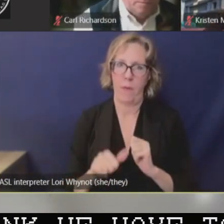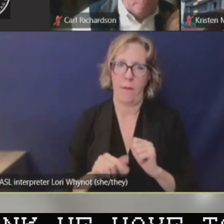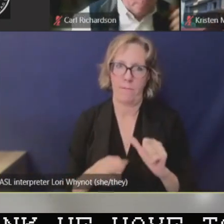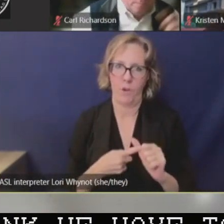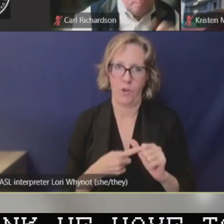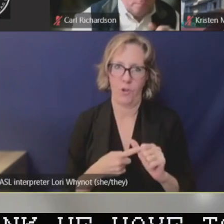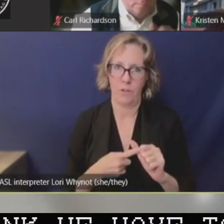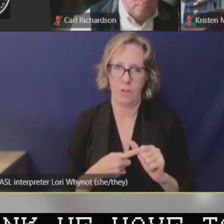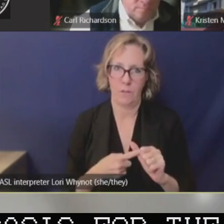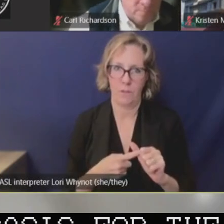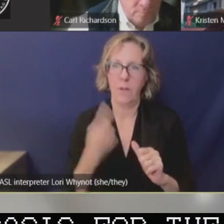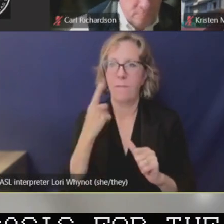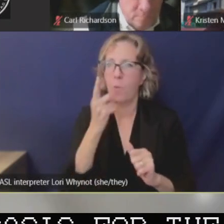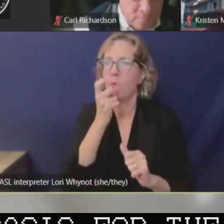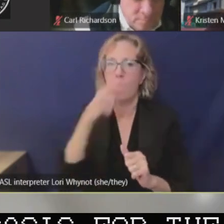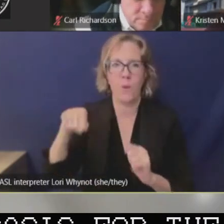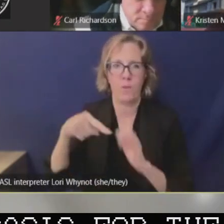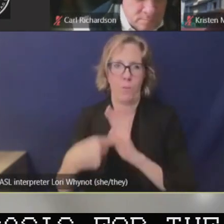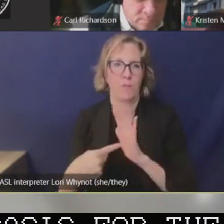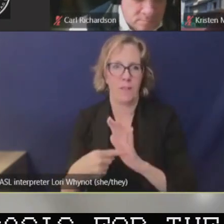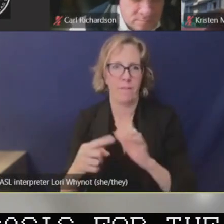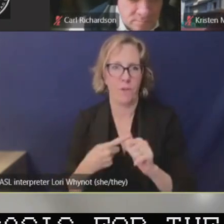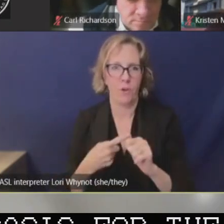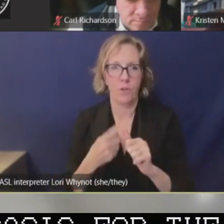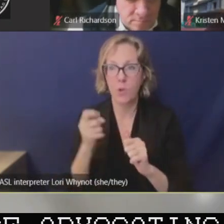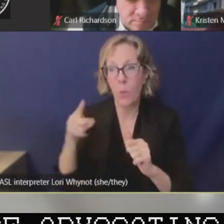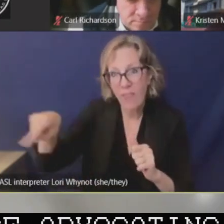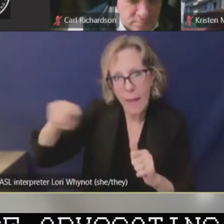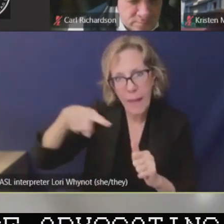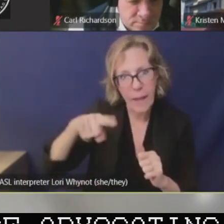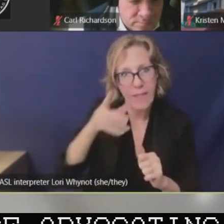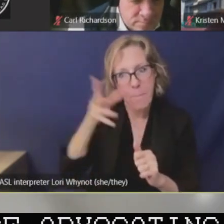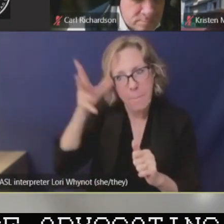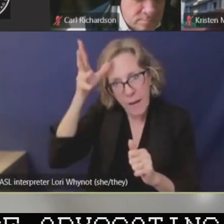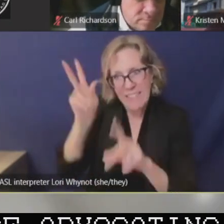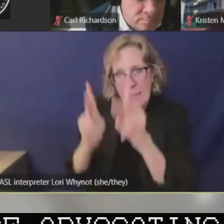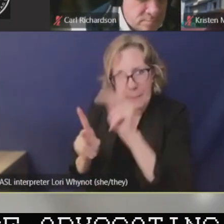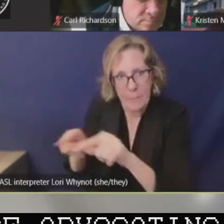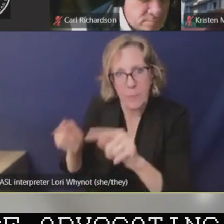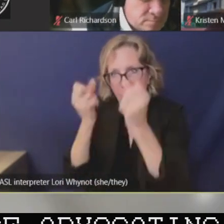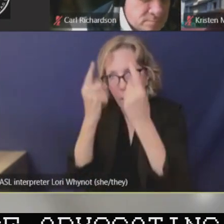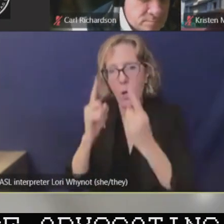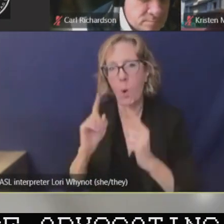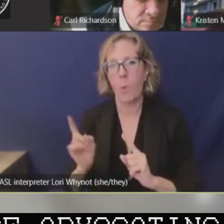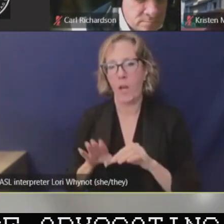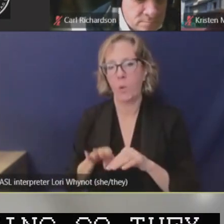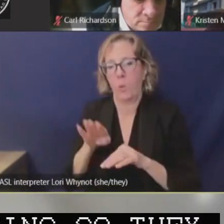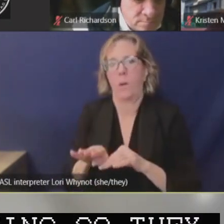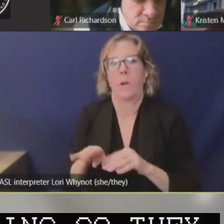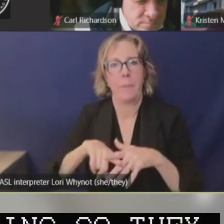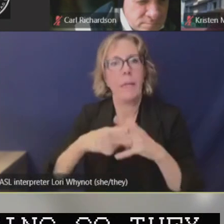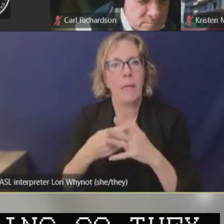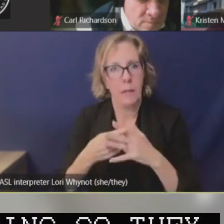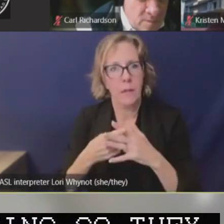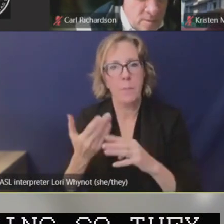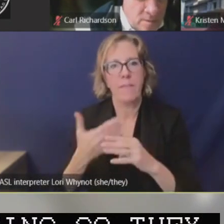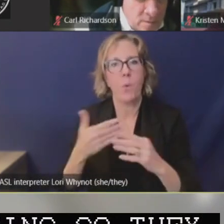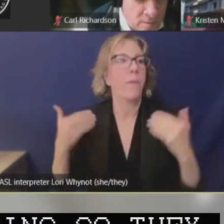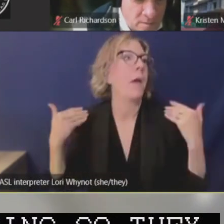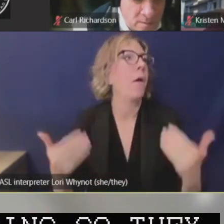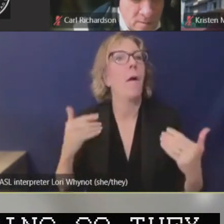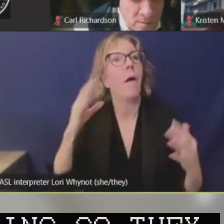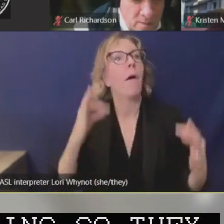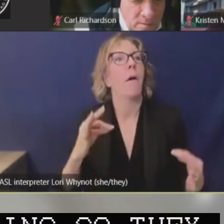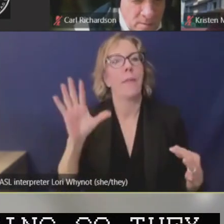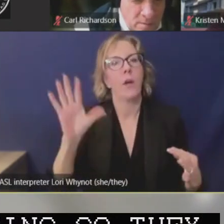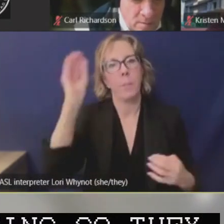and representing, so they understand where to begin before saying and formulating opinions on what is going